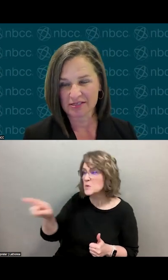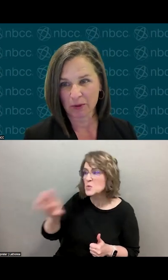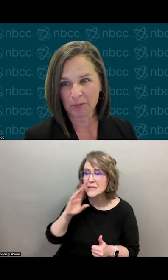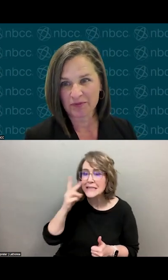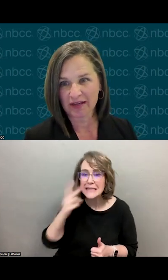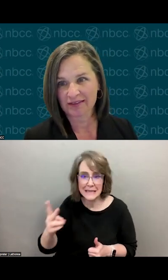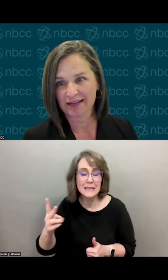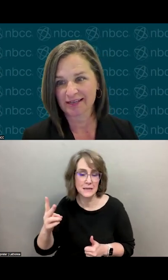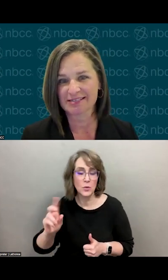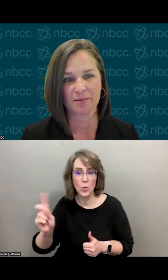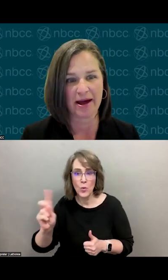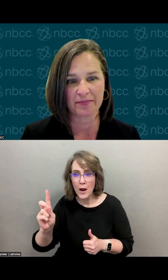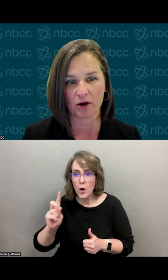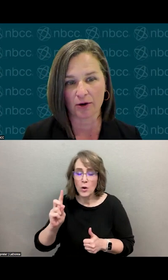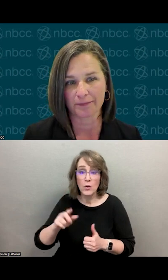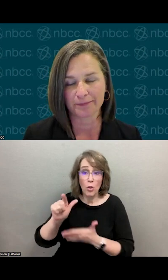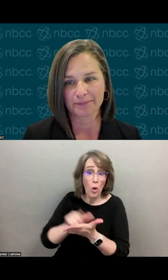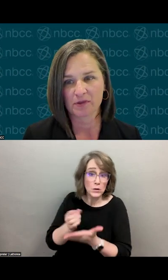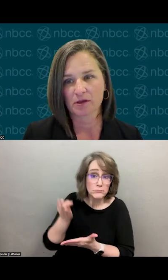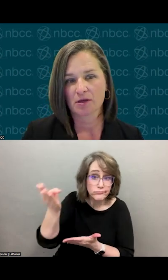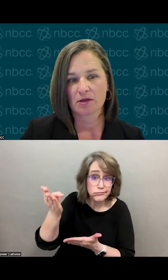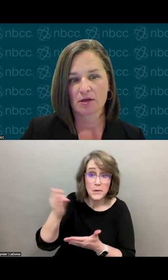swiftly. So that is the map there.